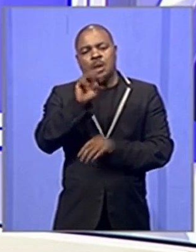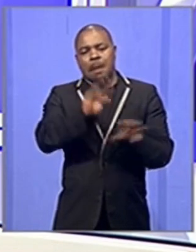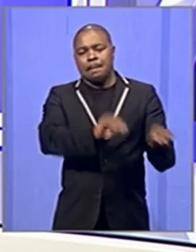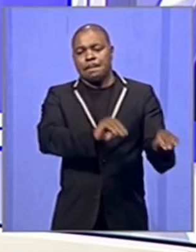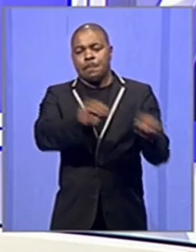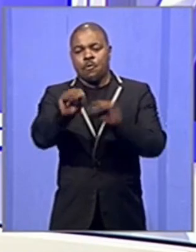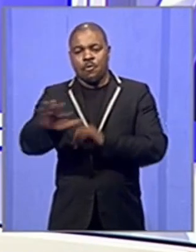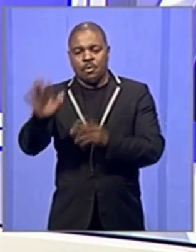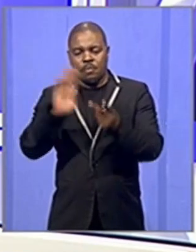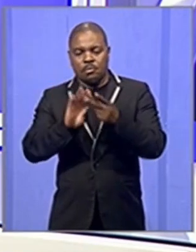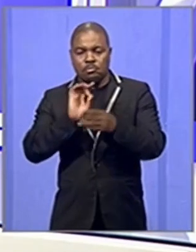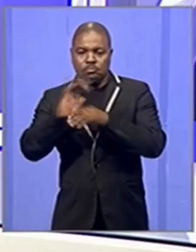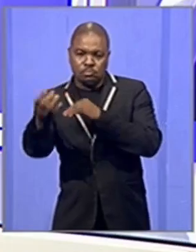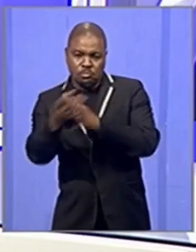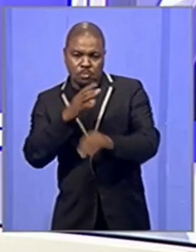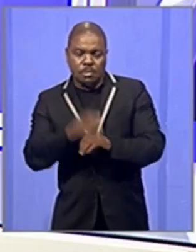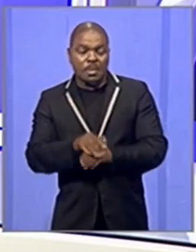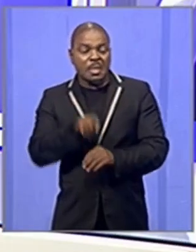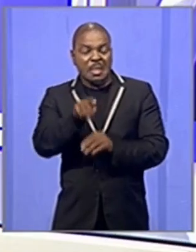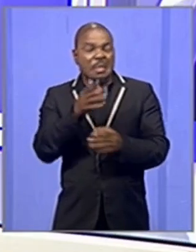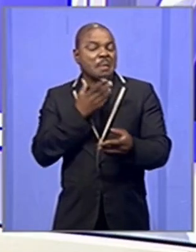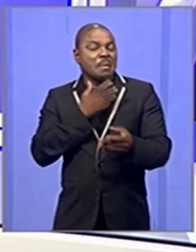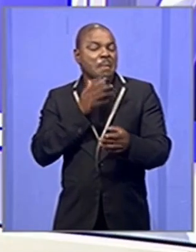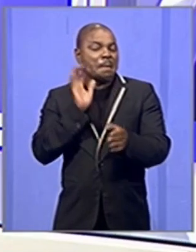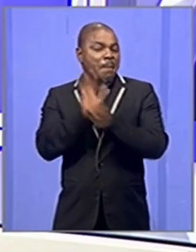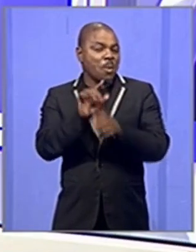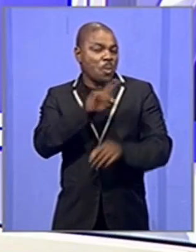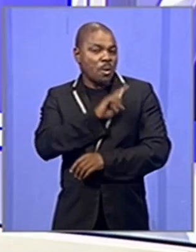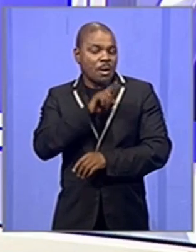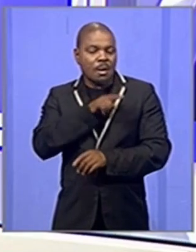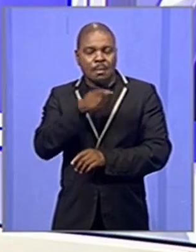le go thobiwa maikutlo. Ba latofatswa ka go bolaya Kgosi